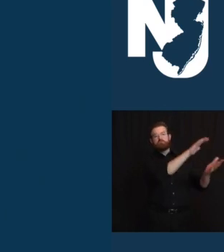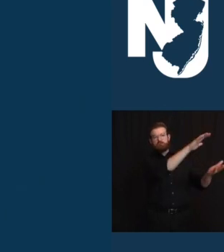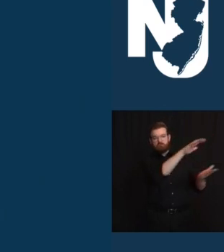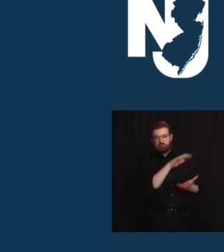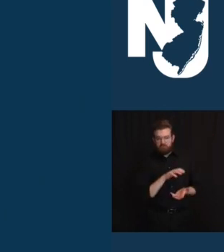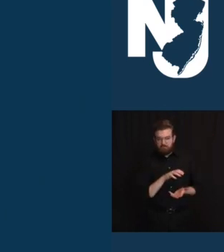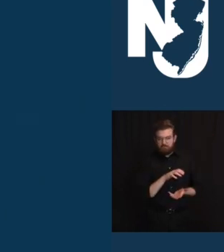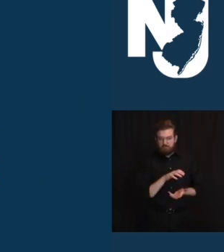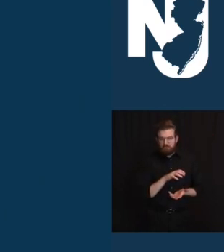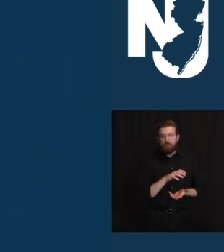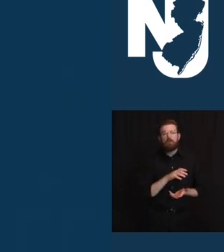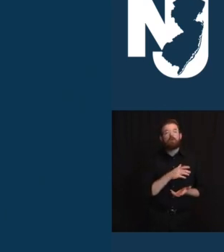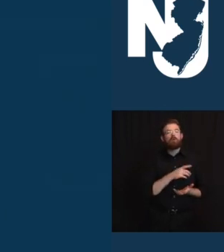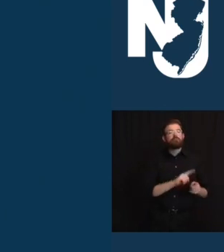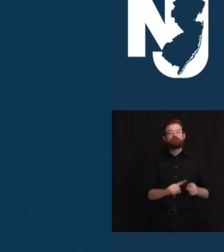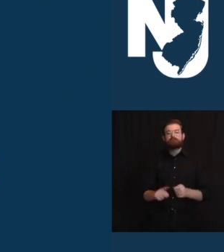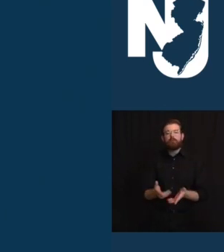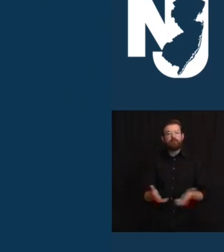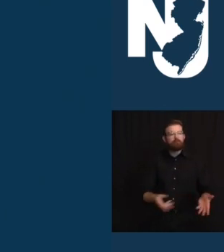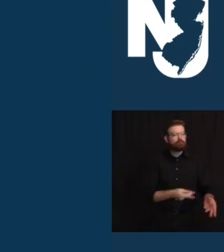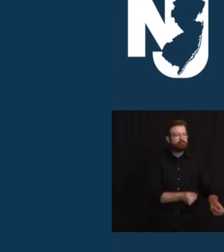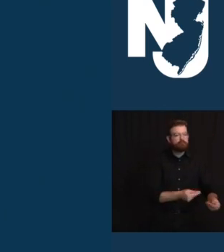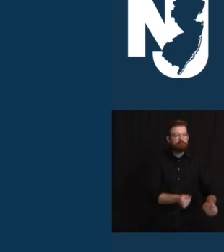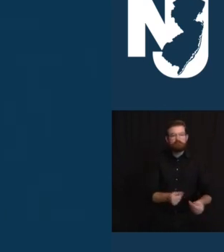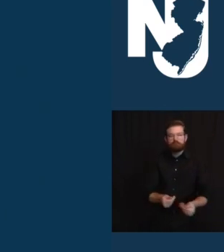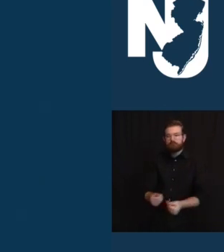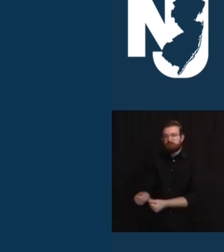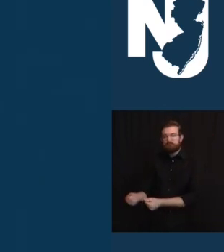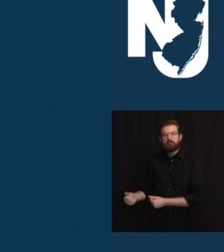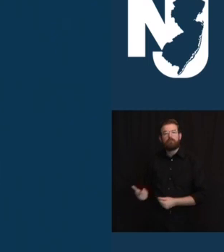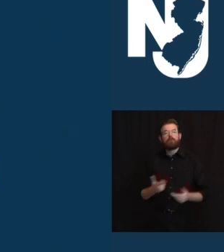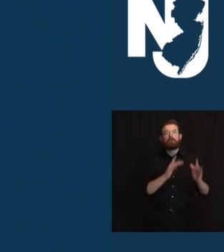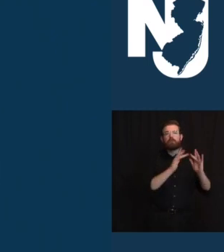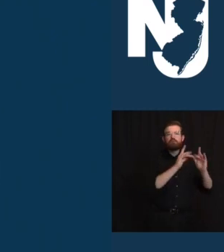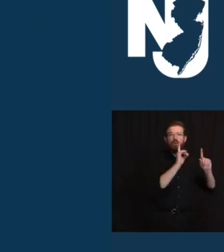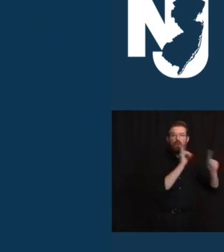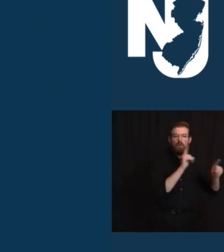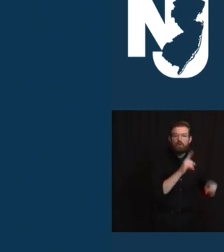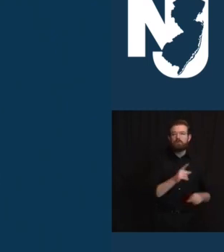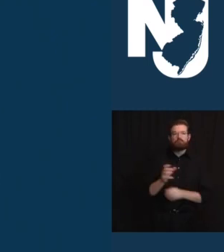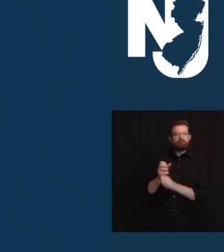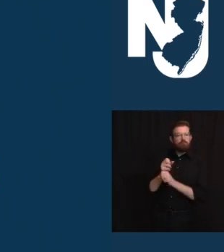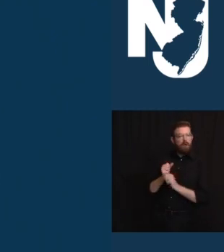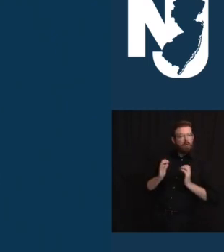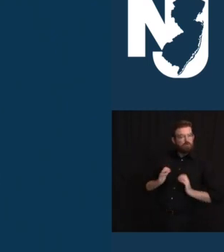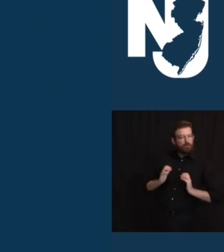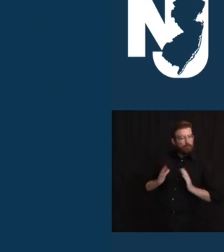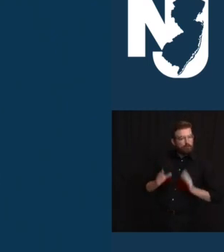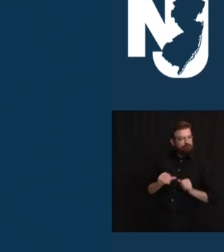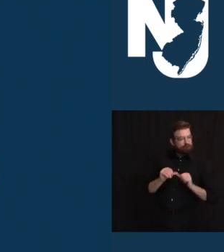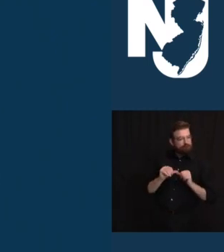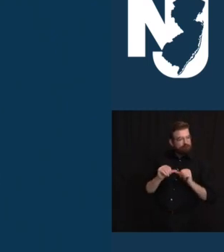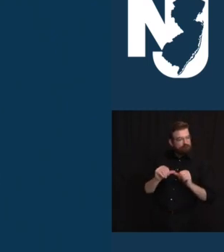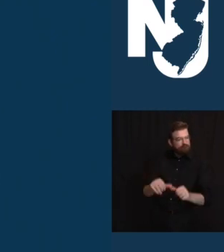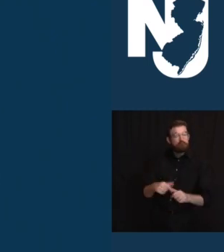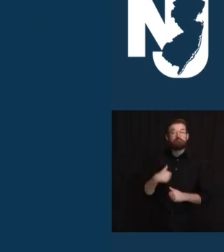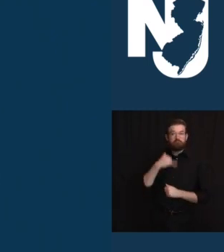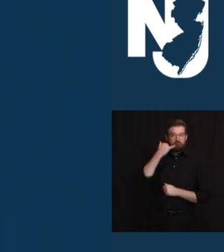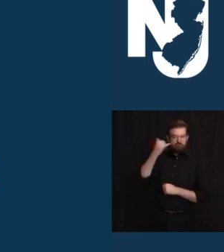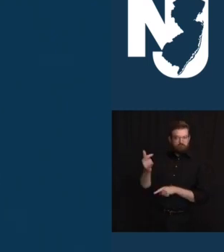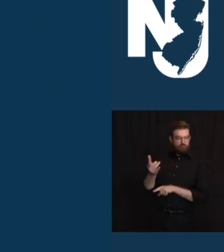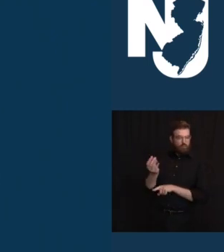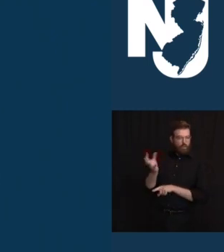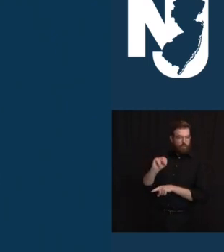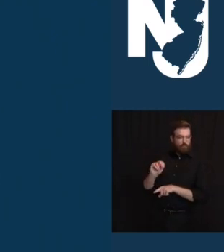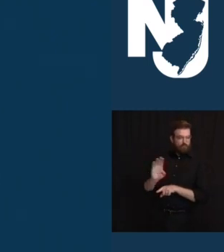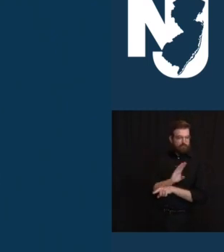online orders and acquiring new customers. I had the great pleasure of checking in on LaShonda yesterday and Naya Beauty, and